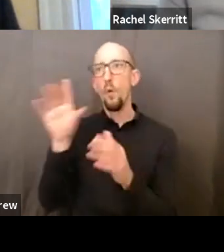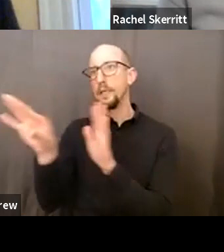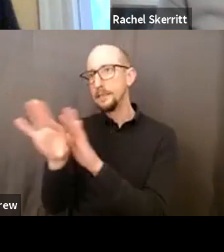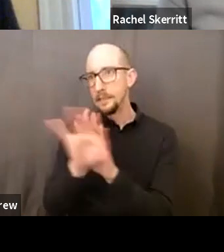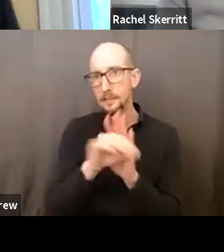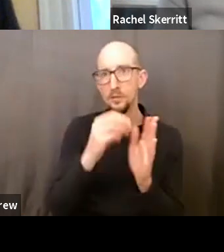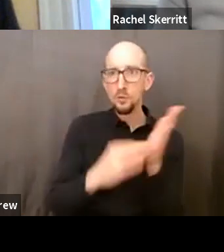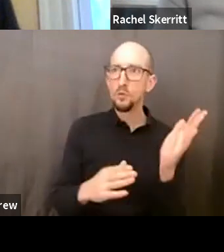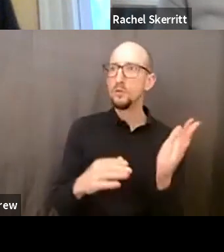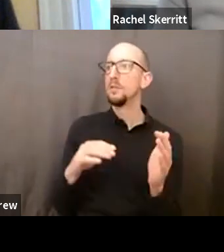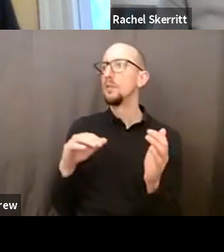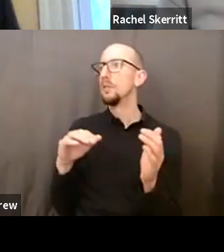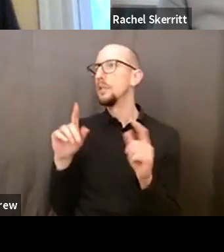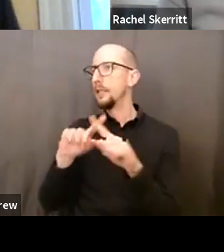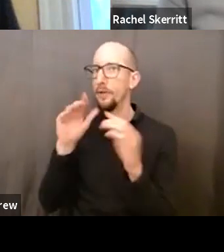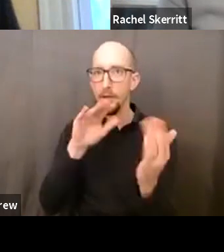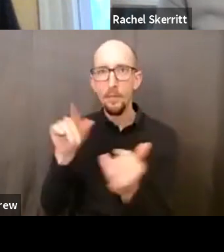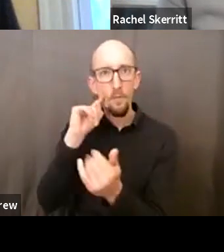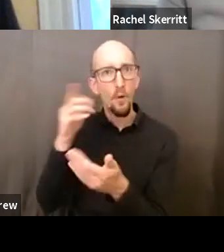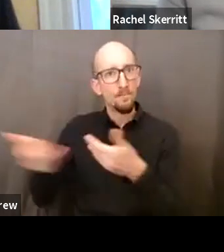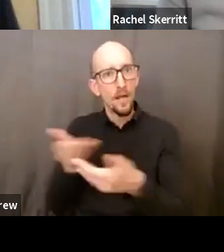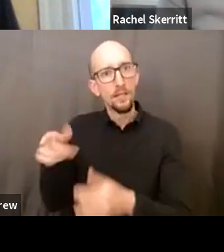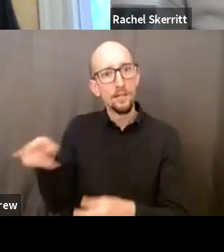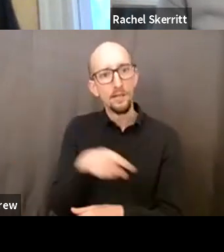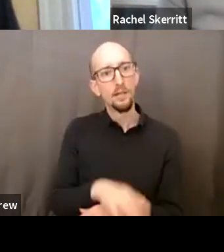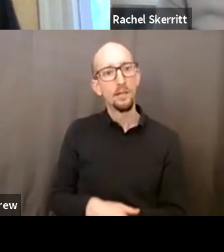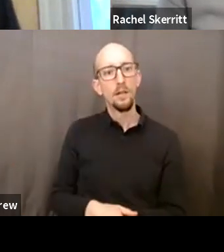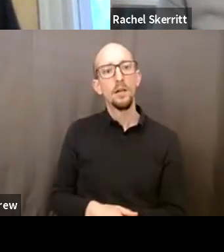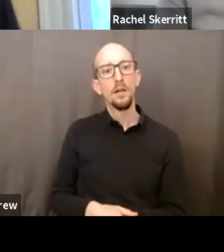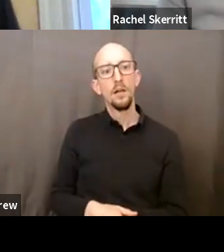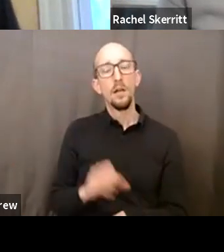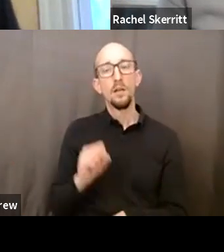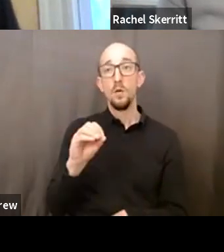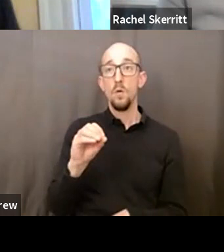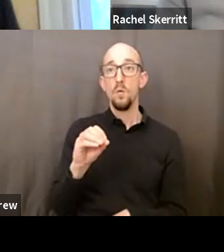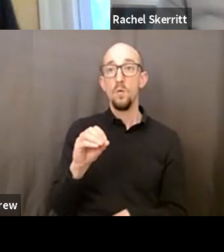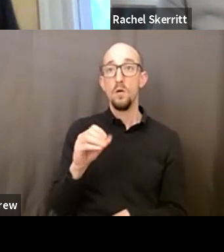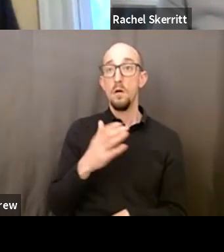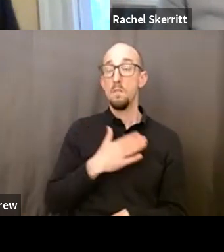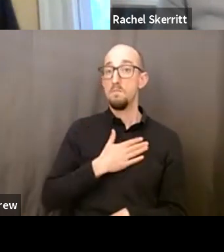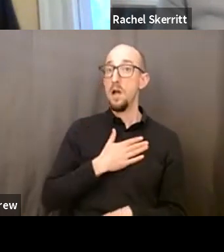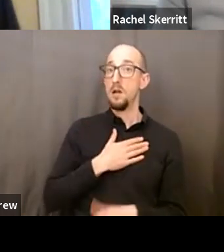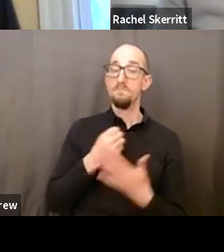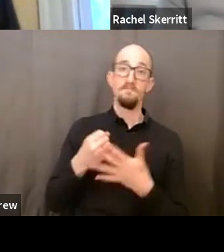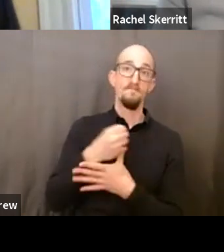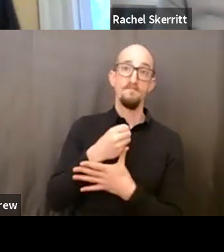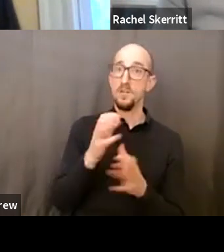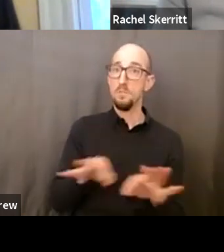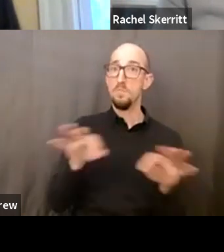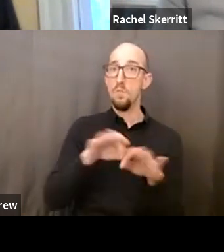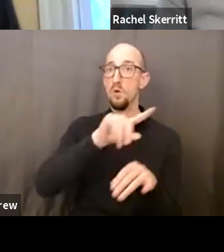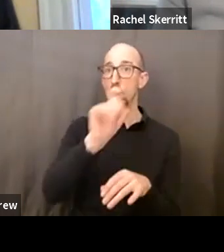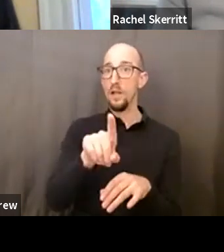And so the important pieces here from my perspective is whether we, first of all, agree on a